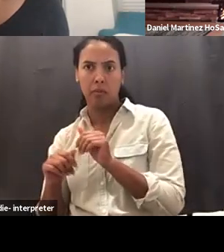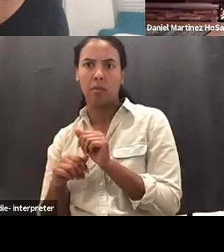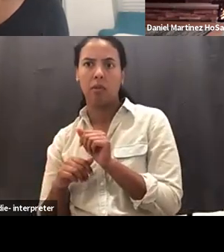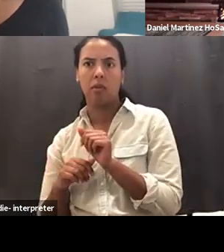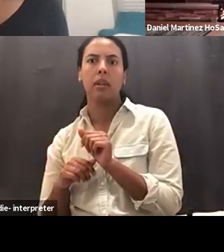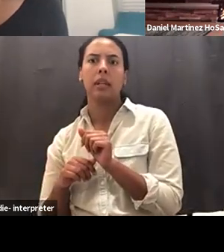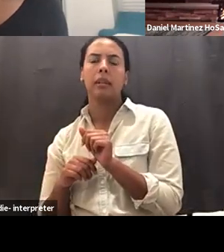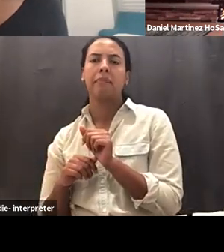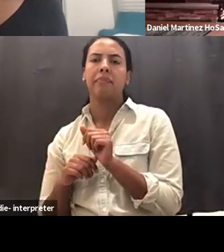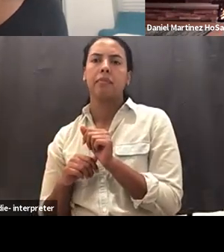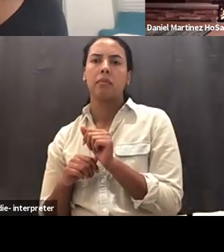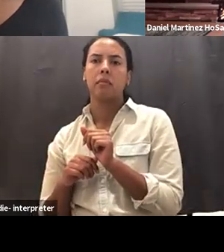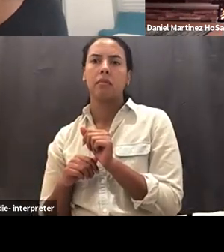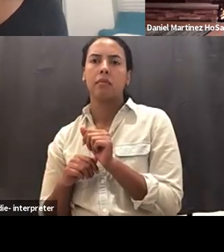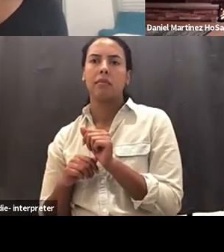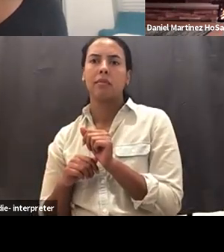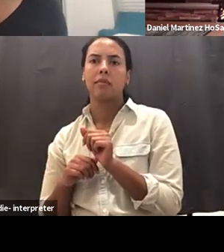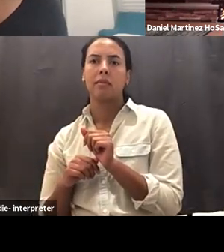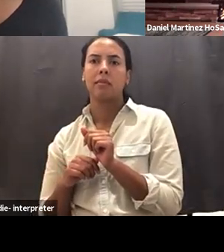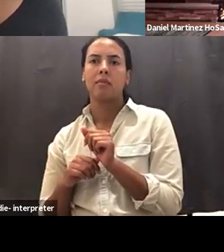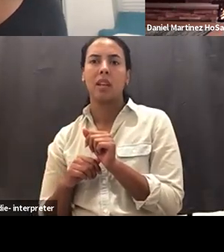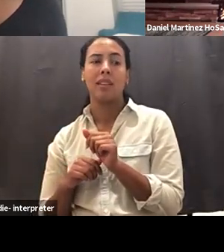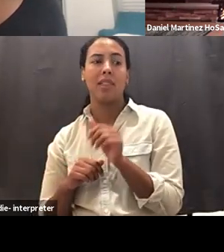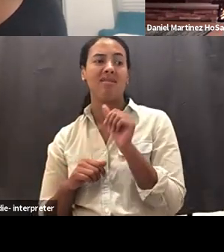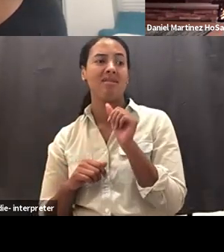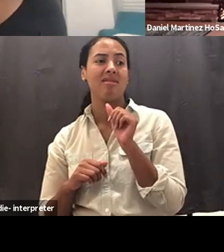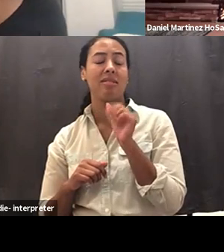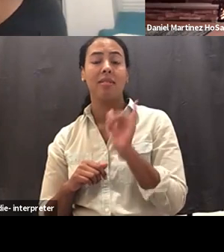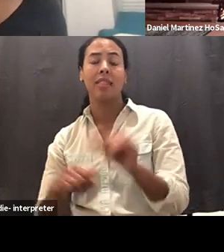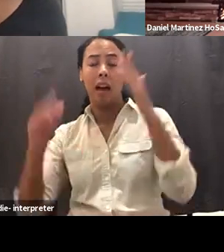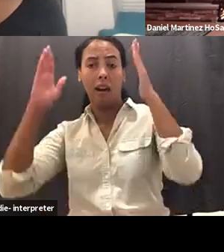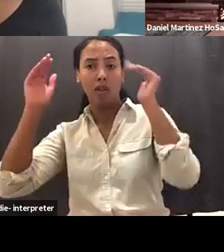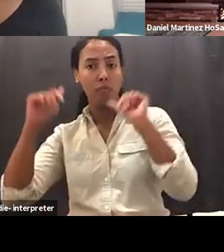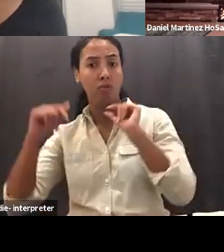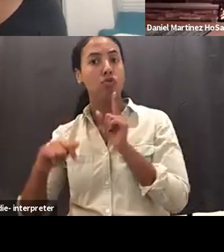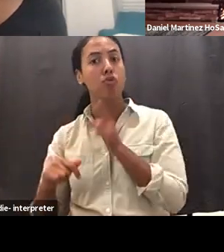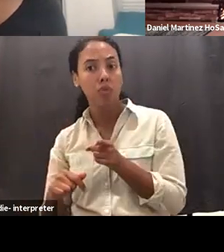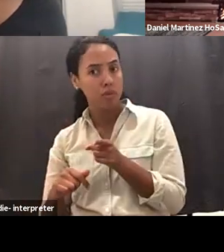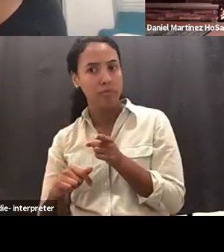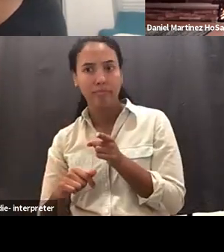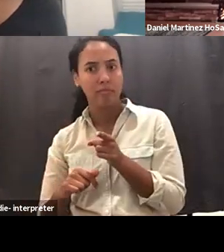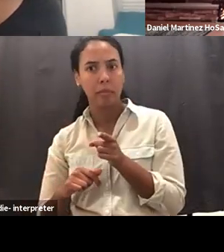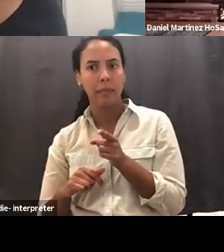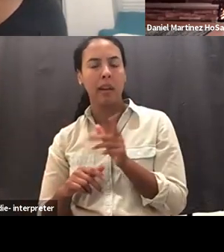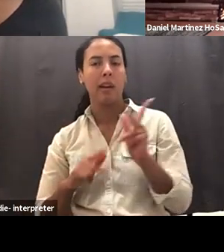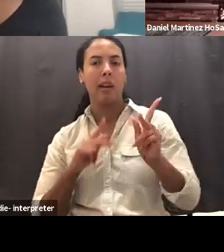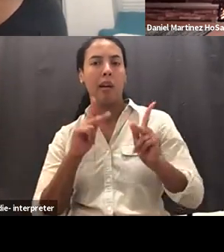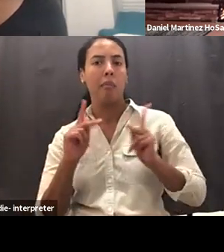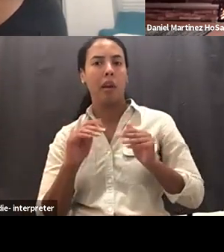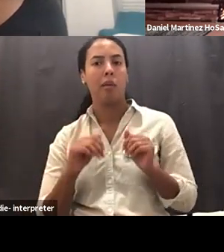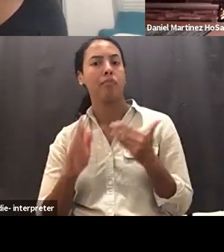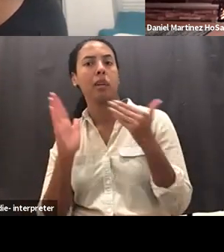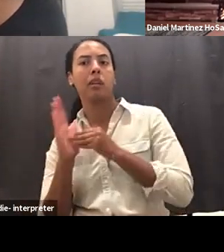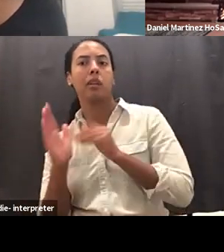mobilizing, is that that's not quite the right assumption to make. But in fact, those who are opposing affirmative action have actually organized a